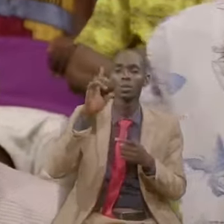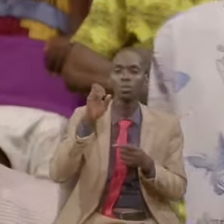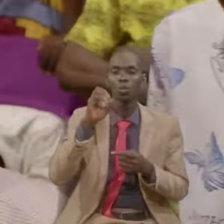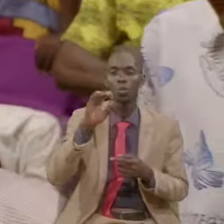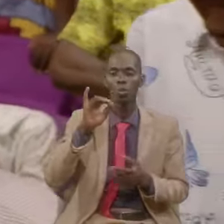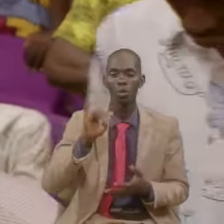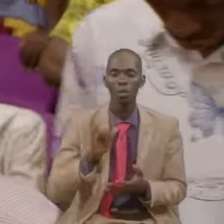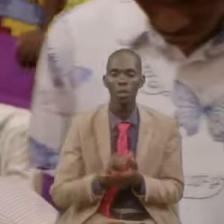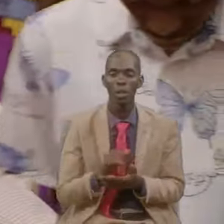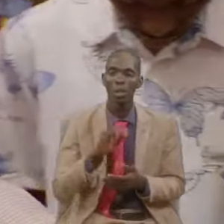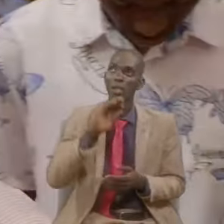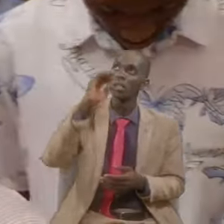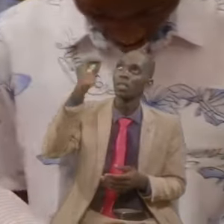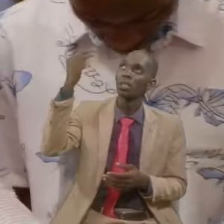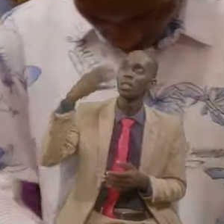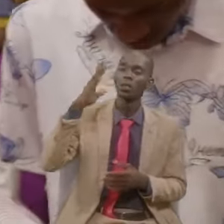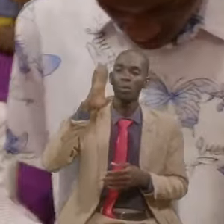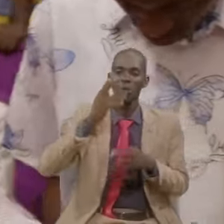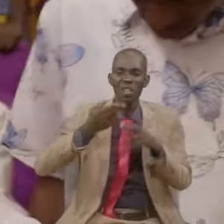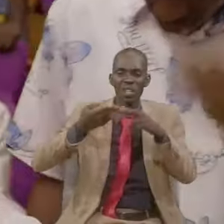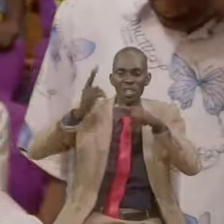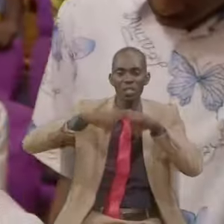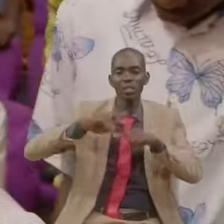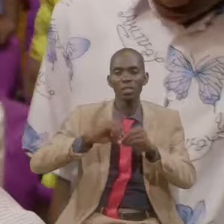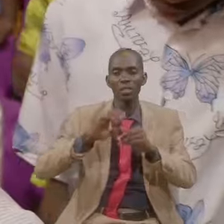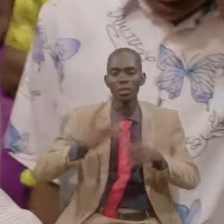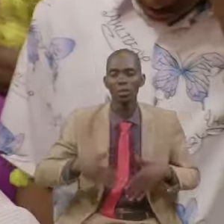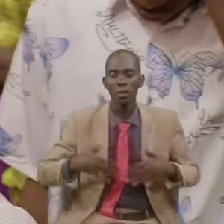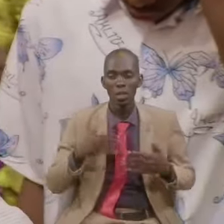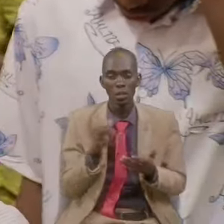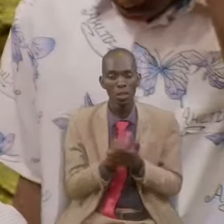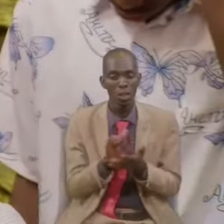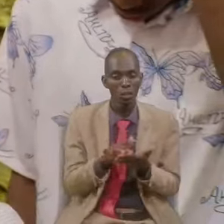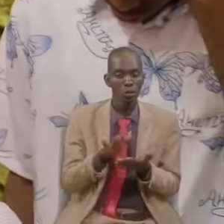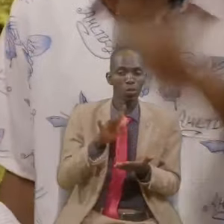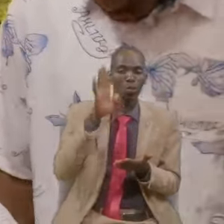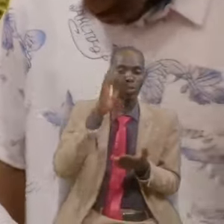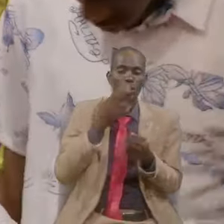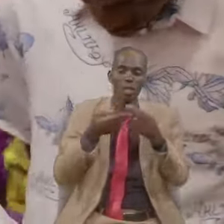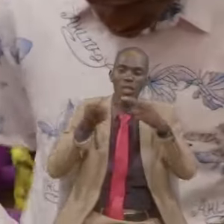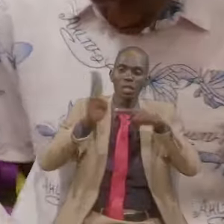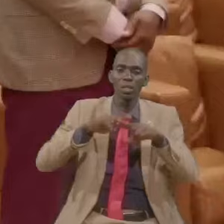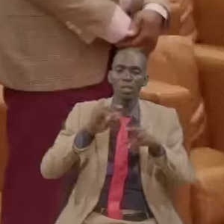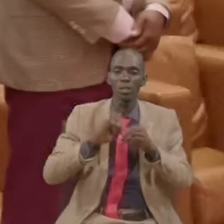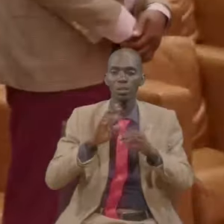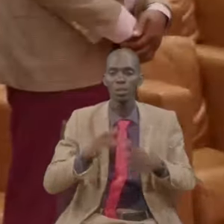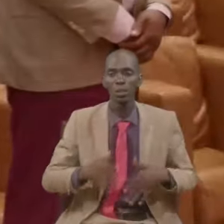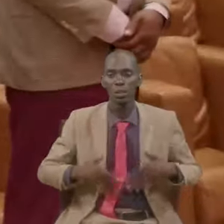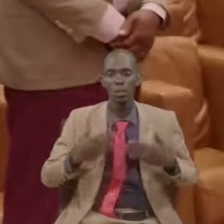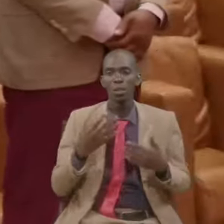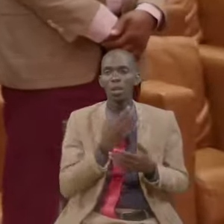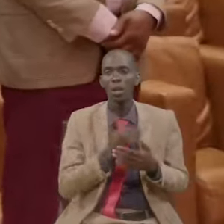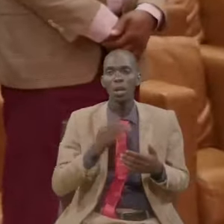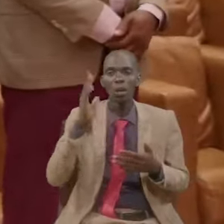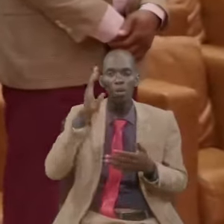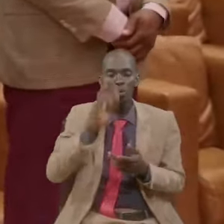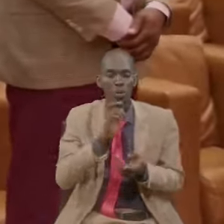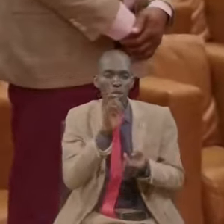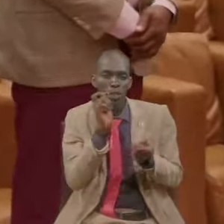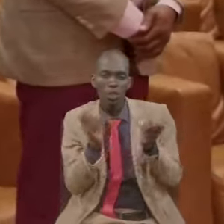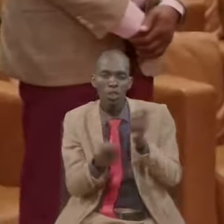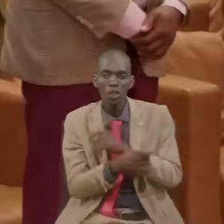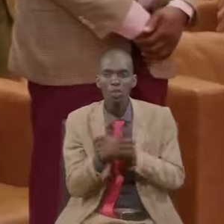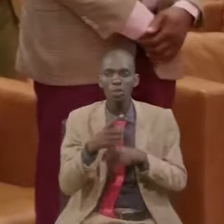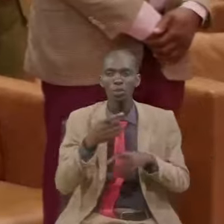grace will increase in your life. That glory will increase in your life. And it'll change you from grace to